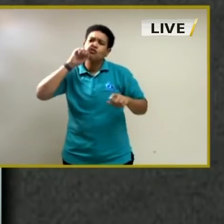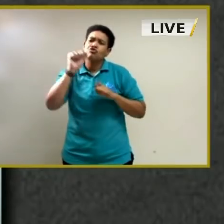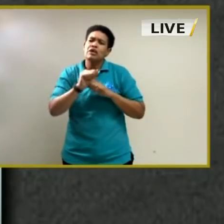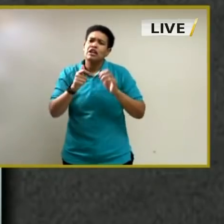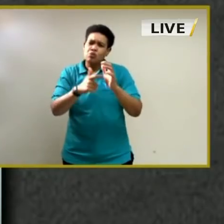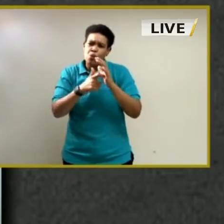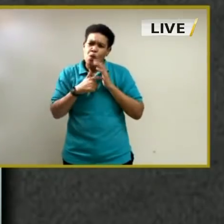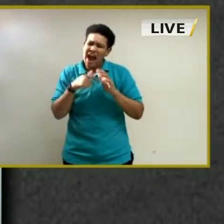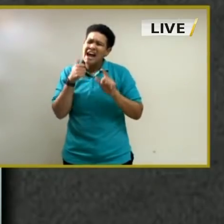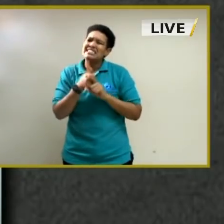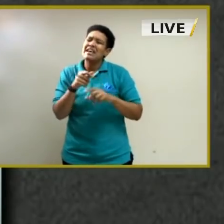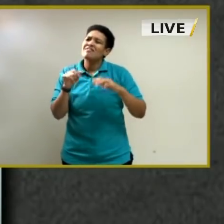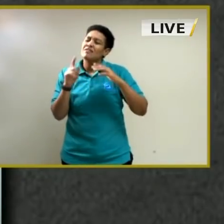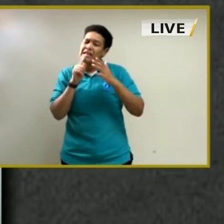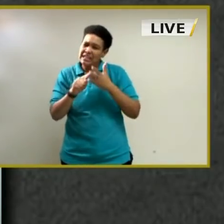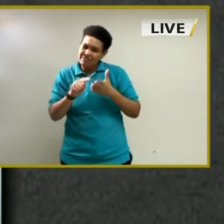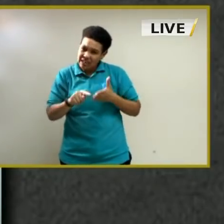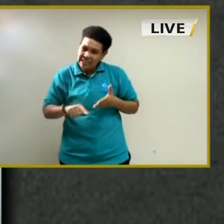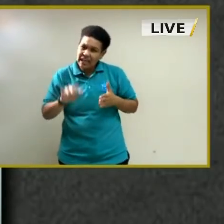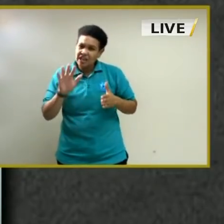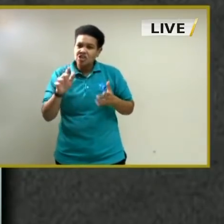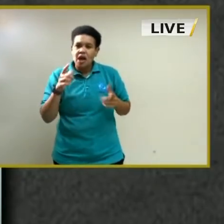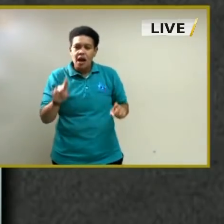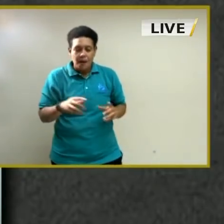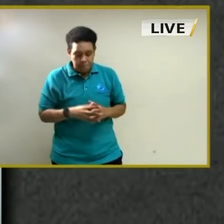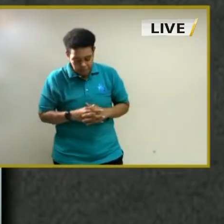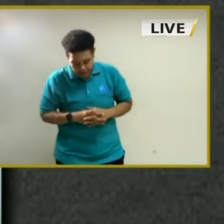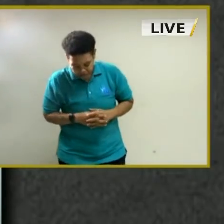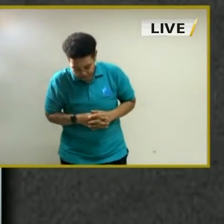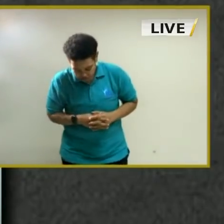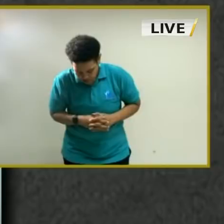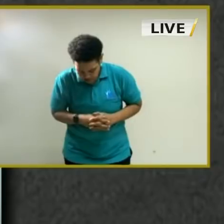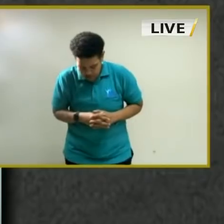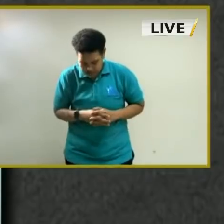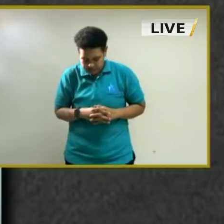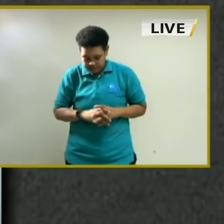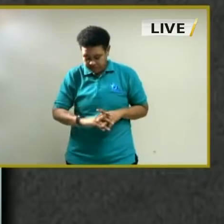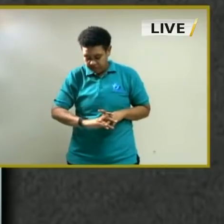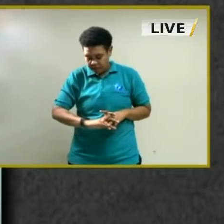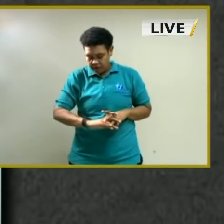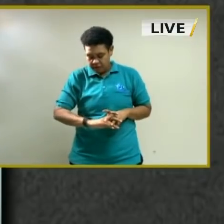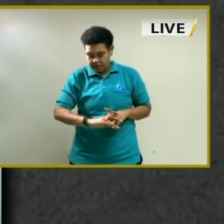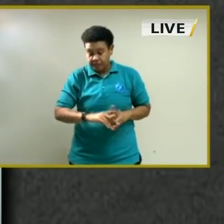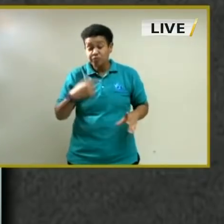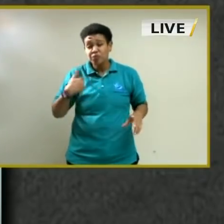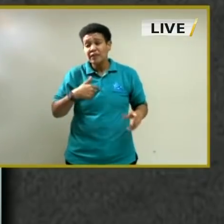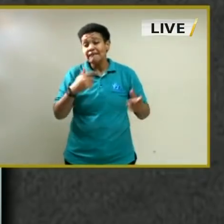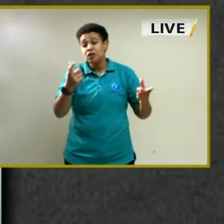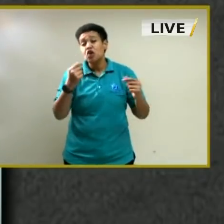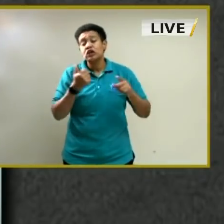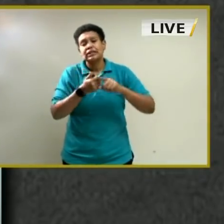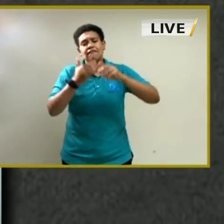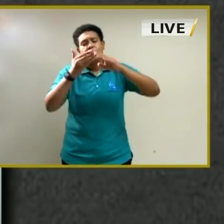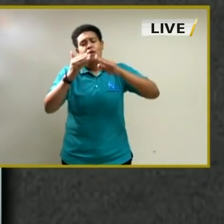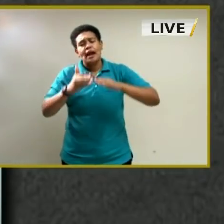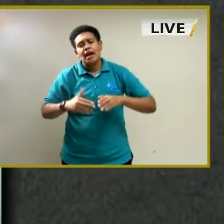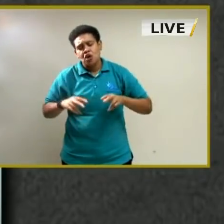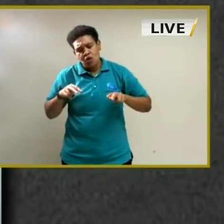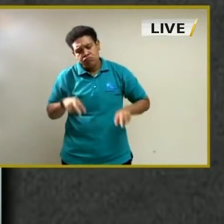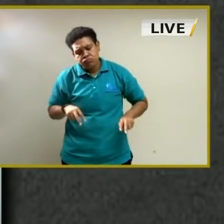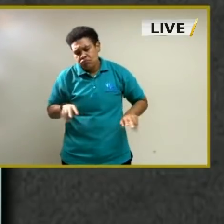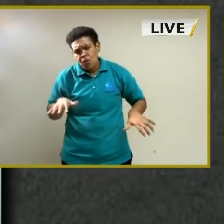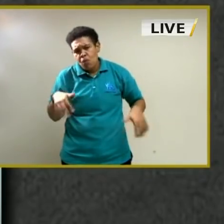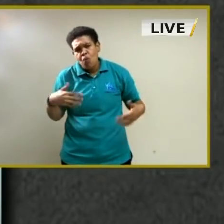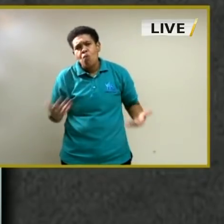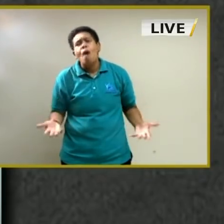requires investigation. We have done a breakdown of